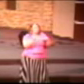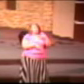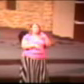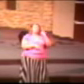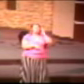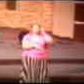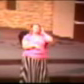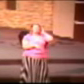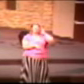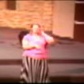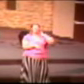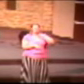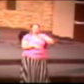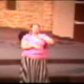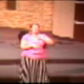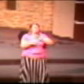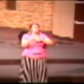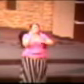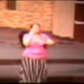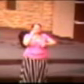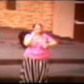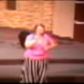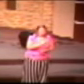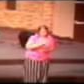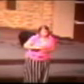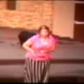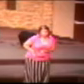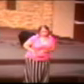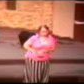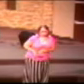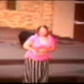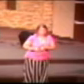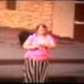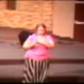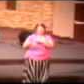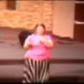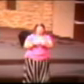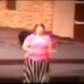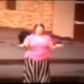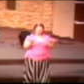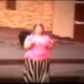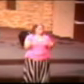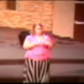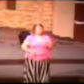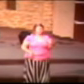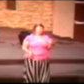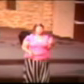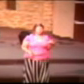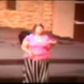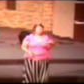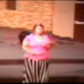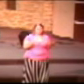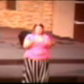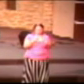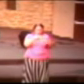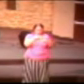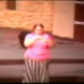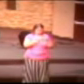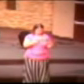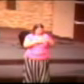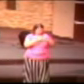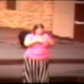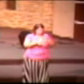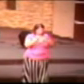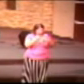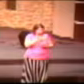come to Christ and walk away the same. Something has to change. And what I'd